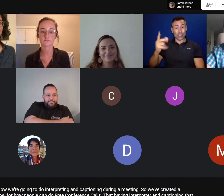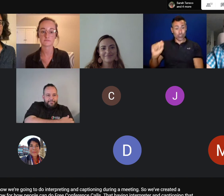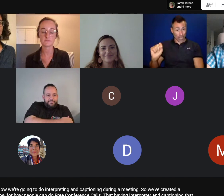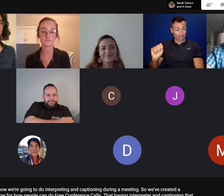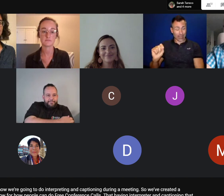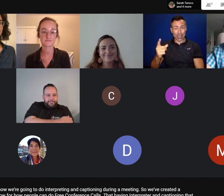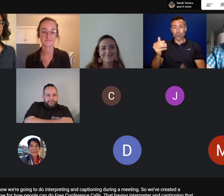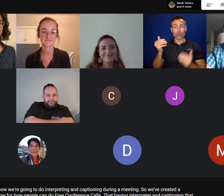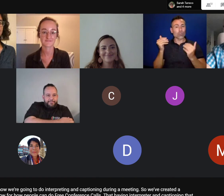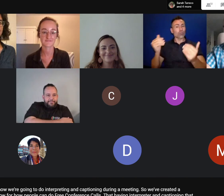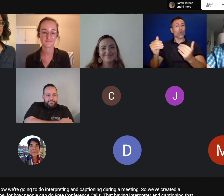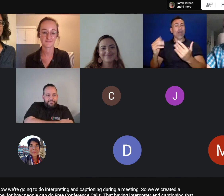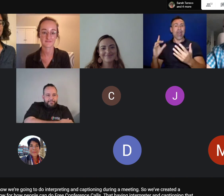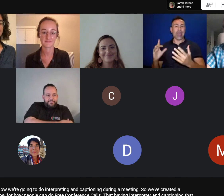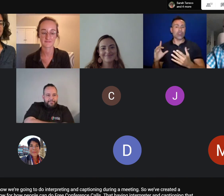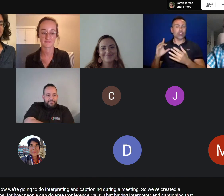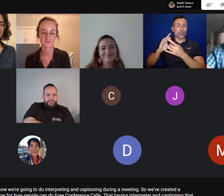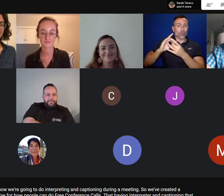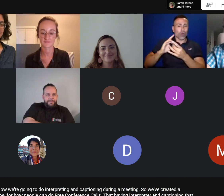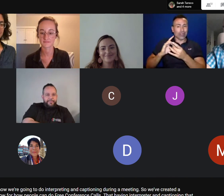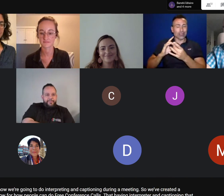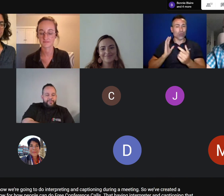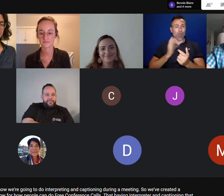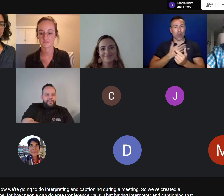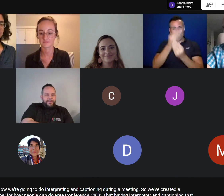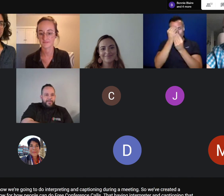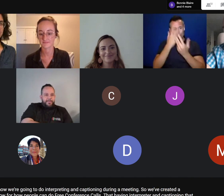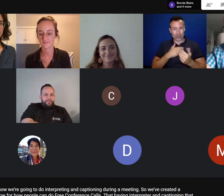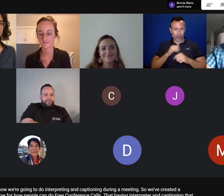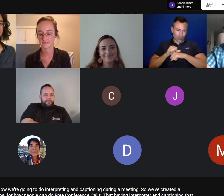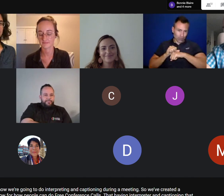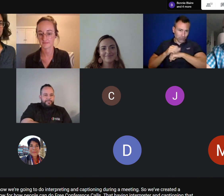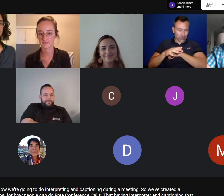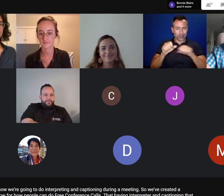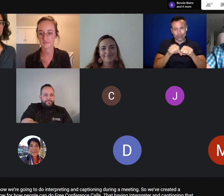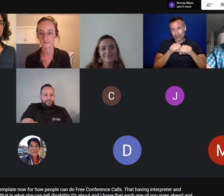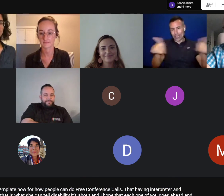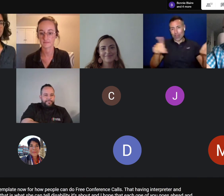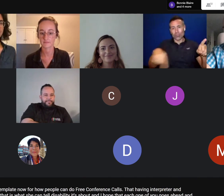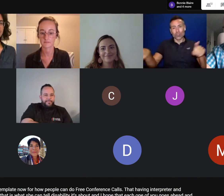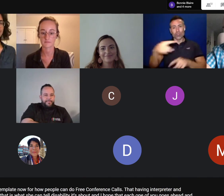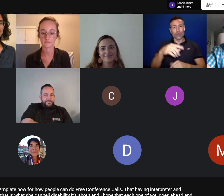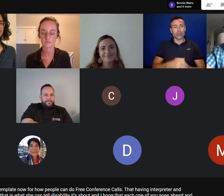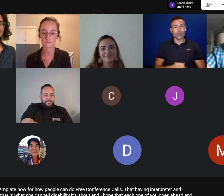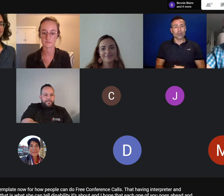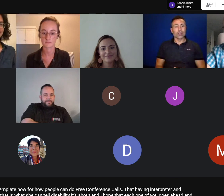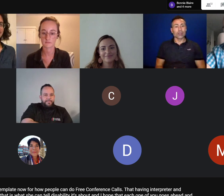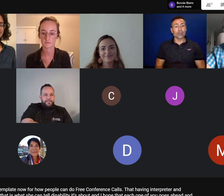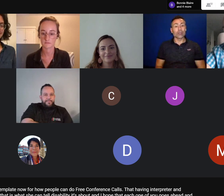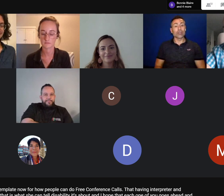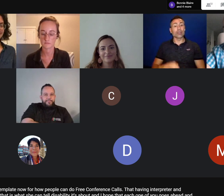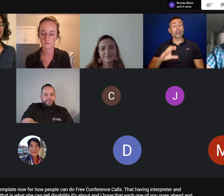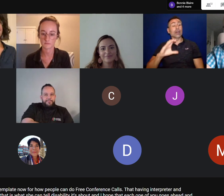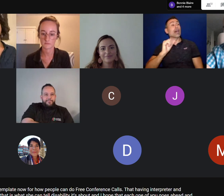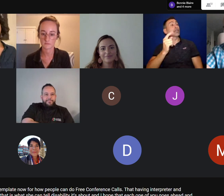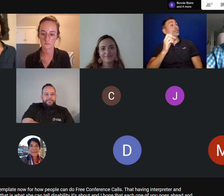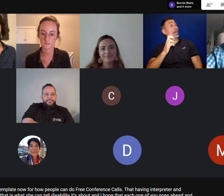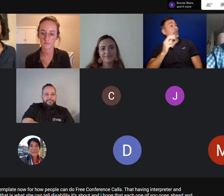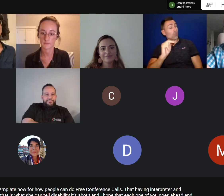ahead and subscribe so that you can stay in the loop with this stuff. Catarina, where are we taking Chicas Talk